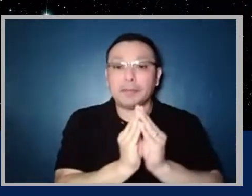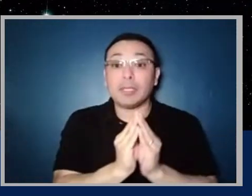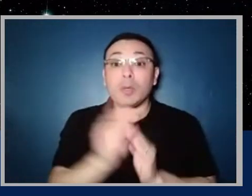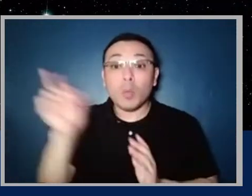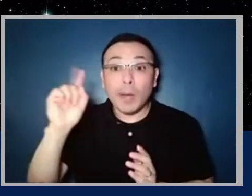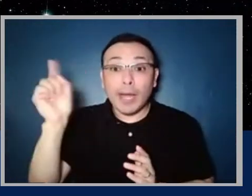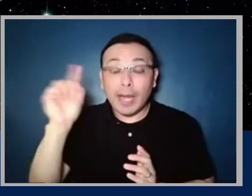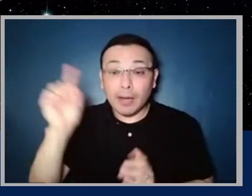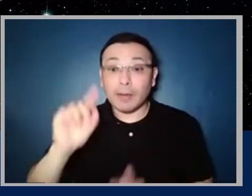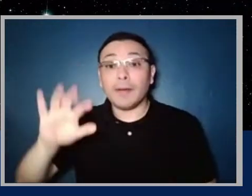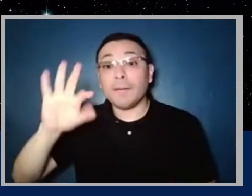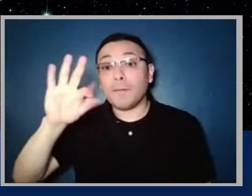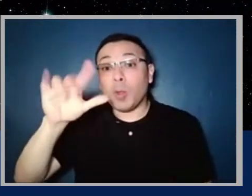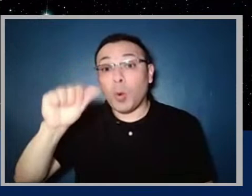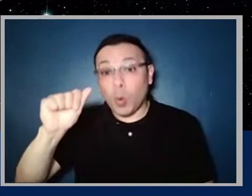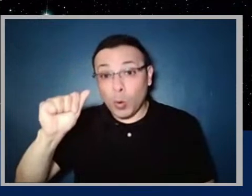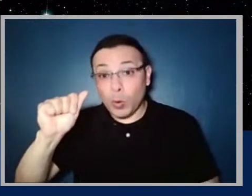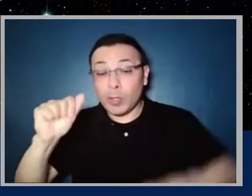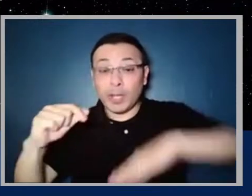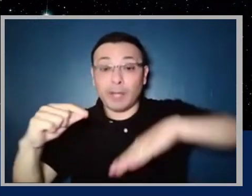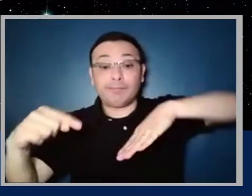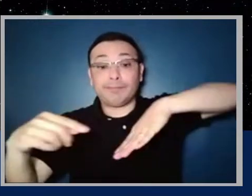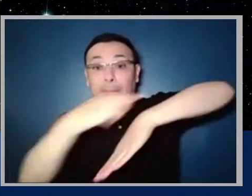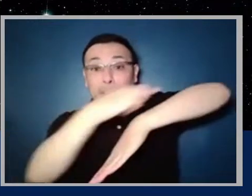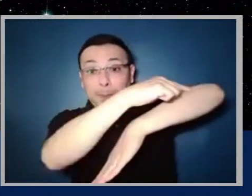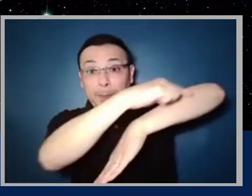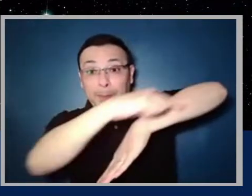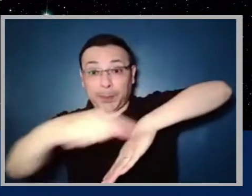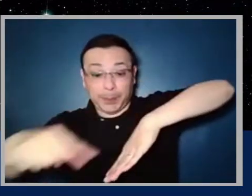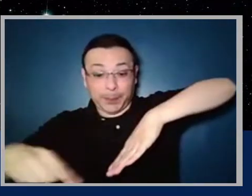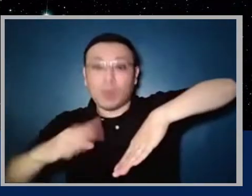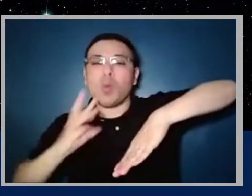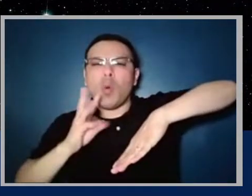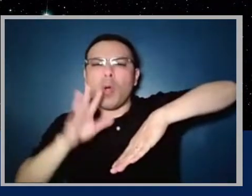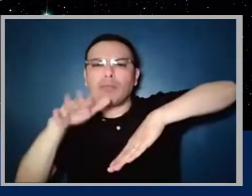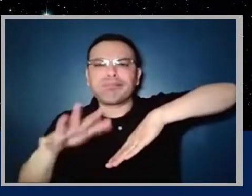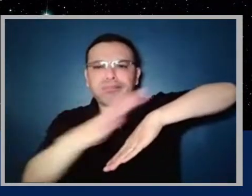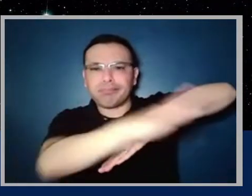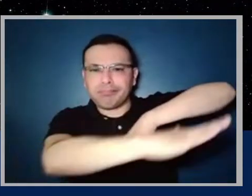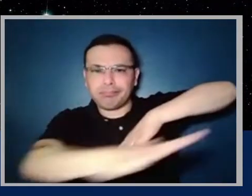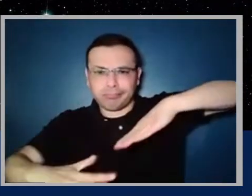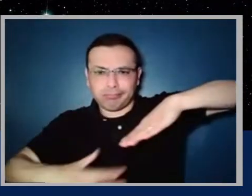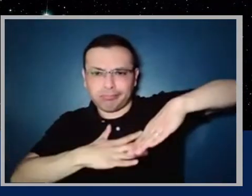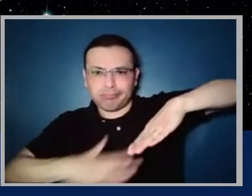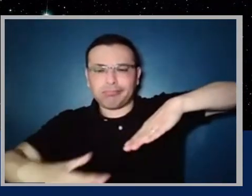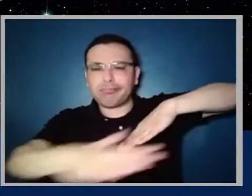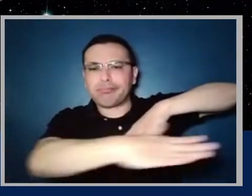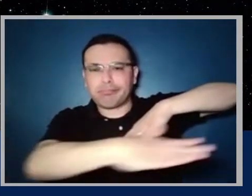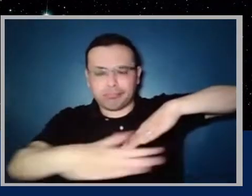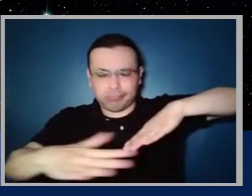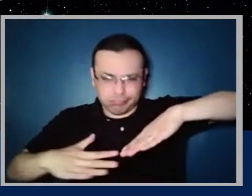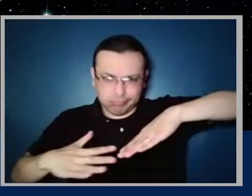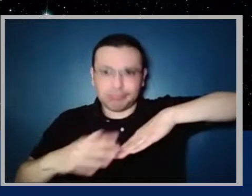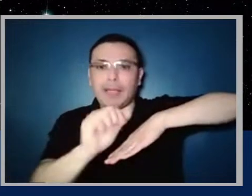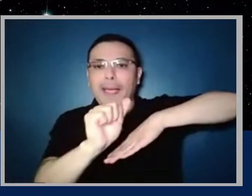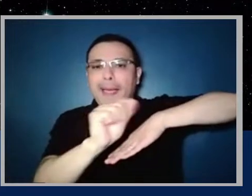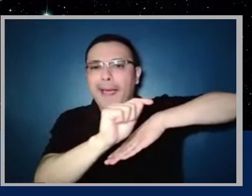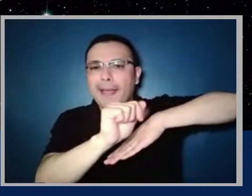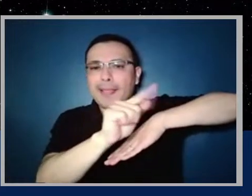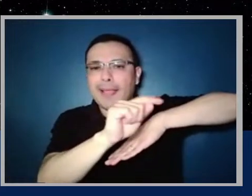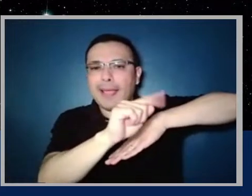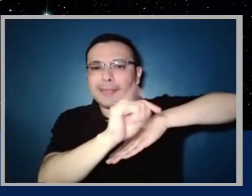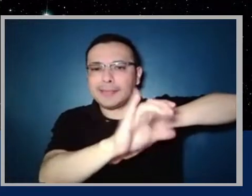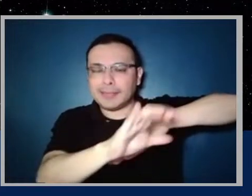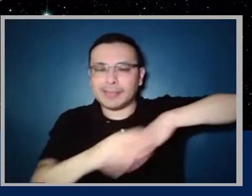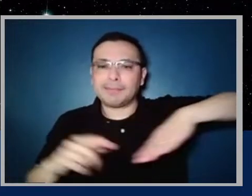Florida, both in the Atlantic and the Gulf, which we consider supported sites where we can go pick them up after what is unfortunately would have been a